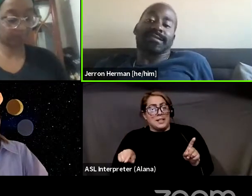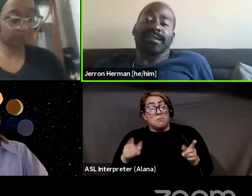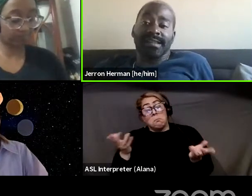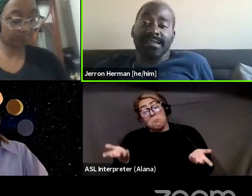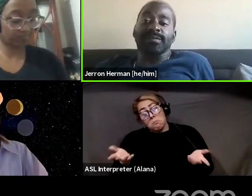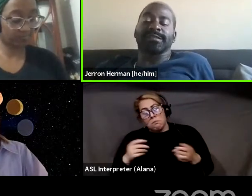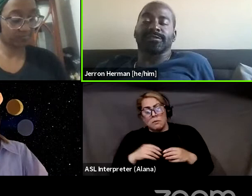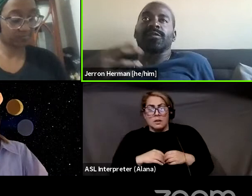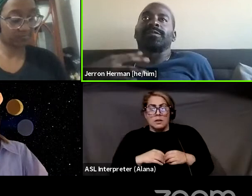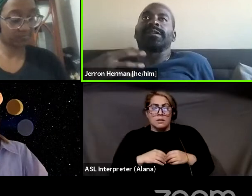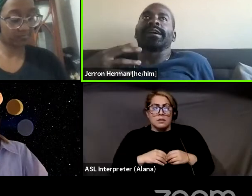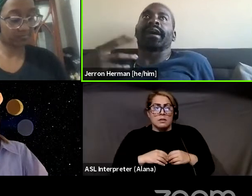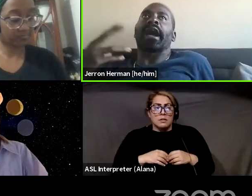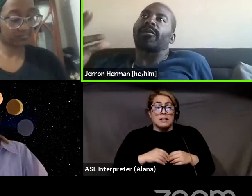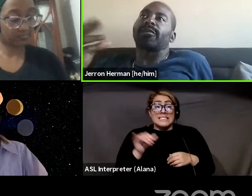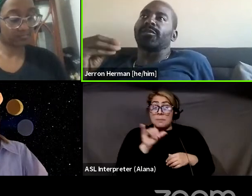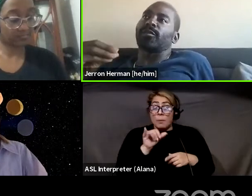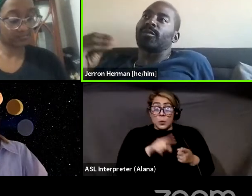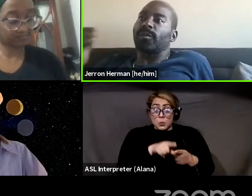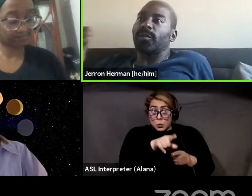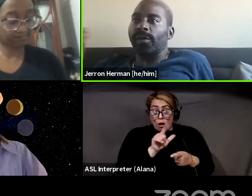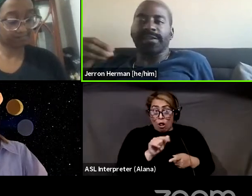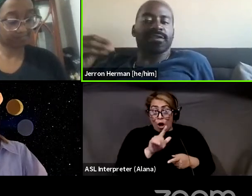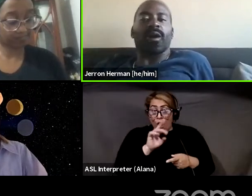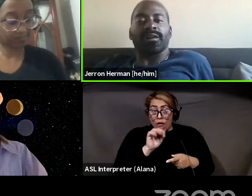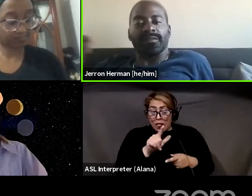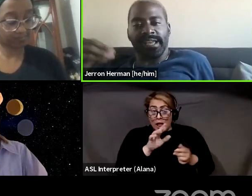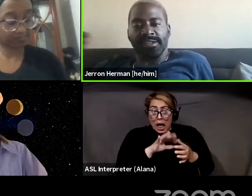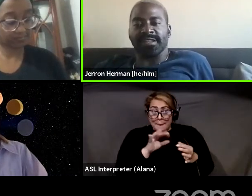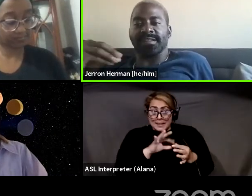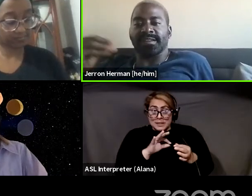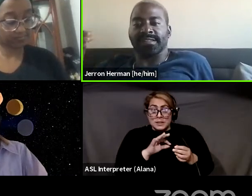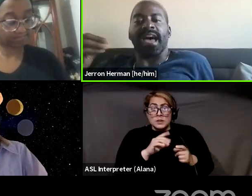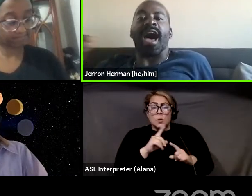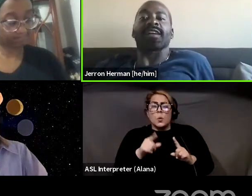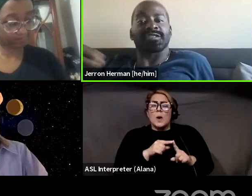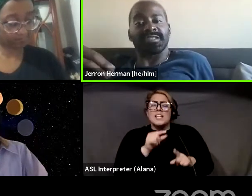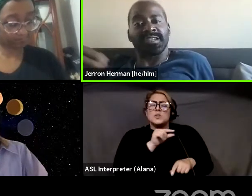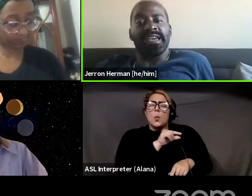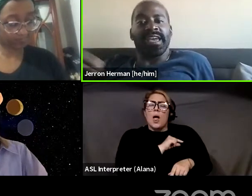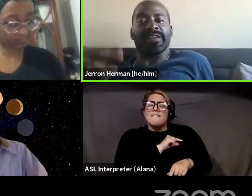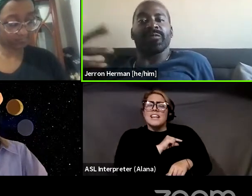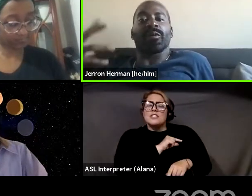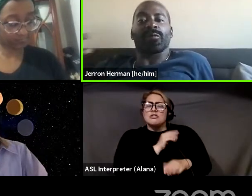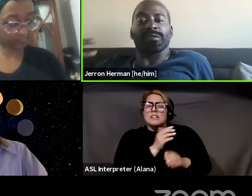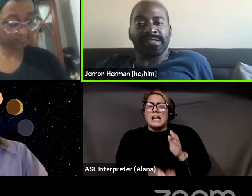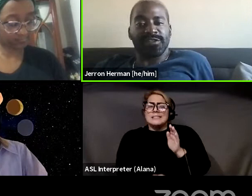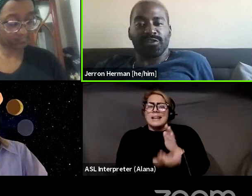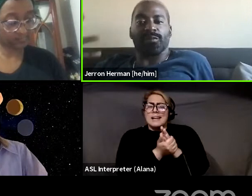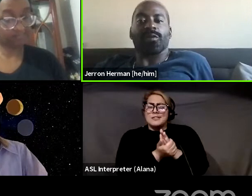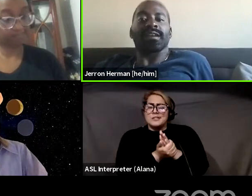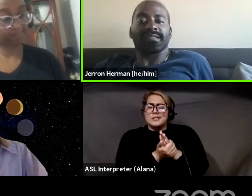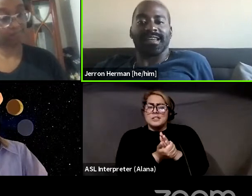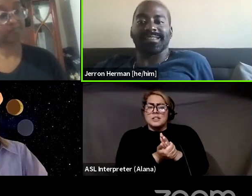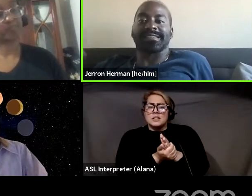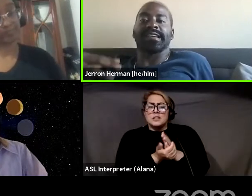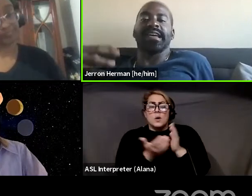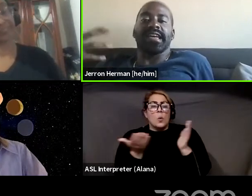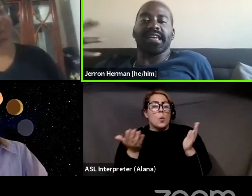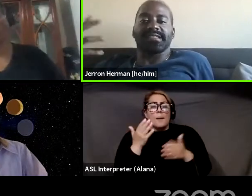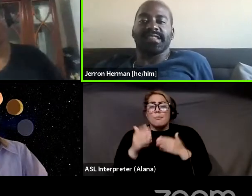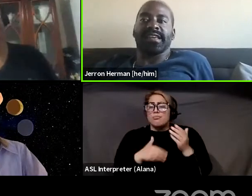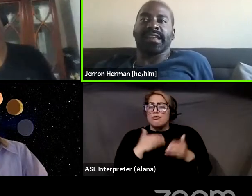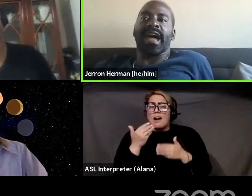and it's kind of similar to Laurel, like when is the qualification attached, and what procedure or